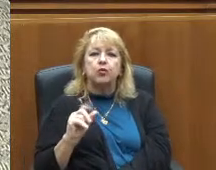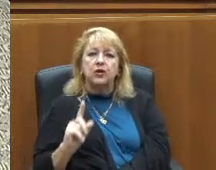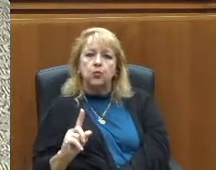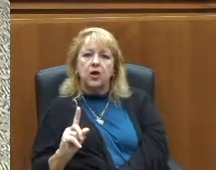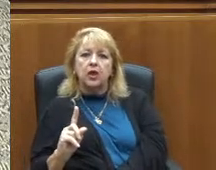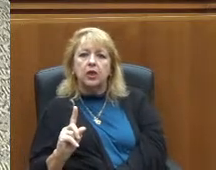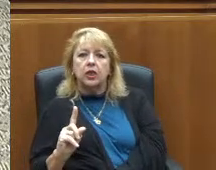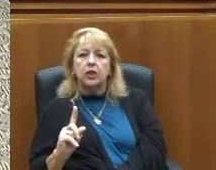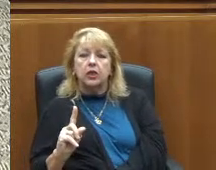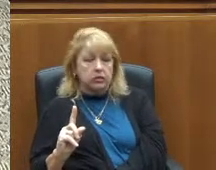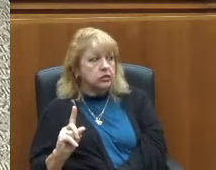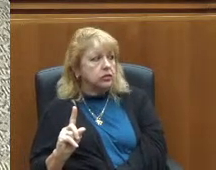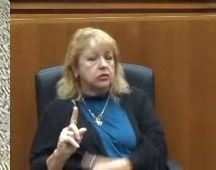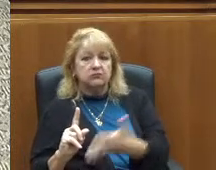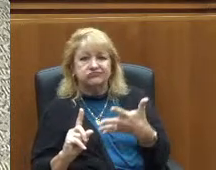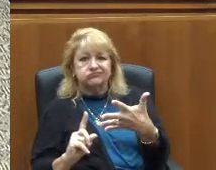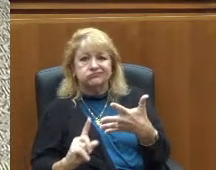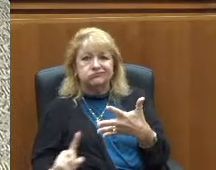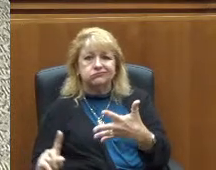5.1. sure.